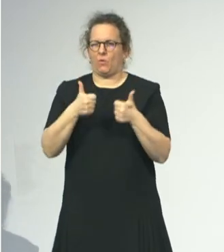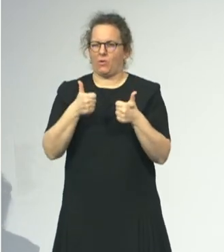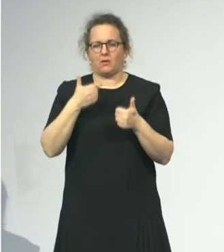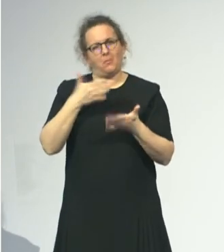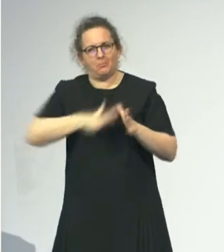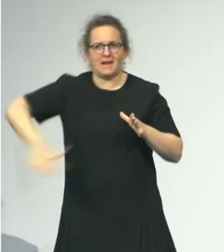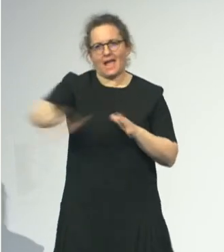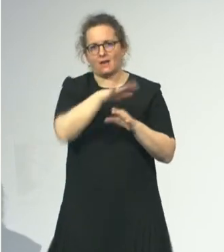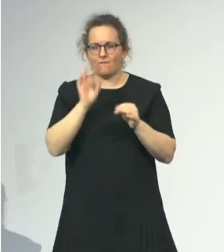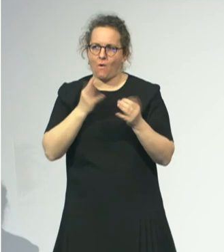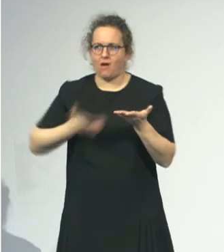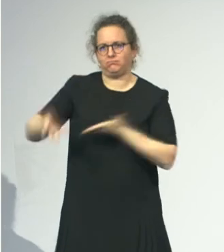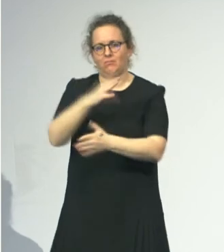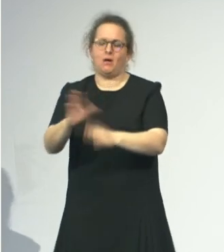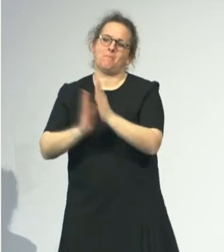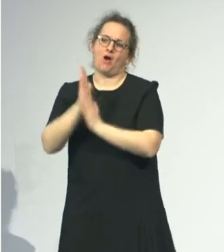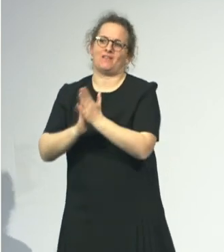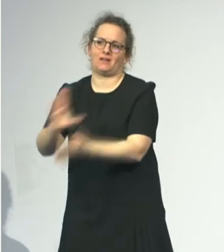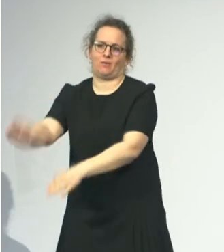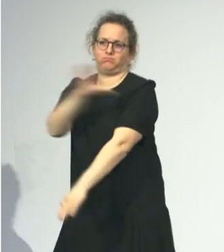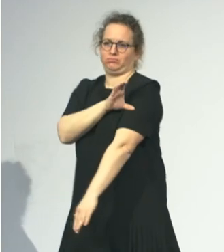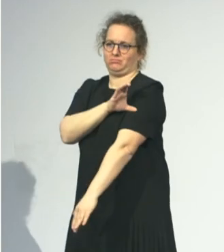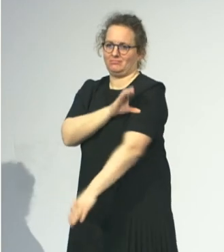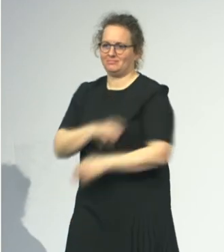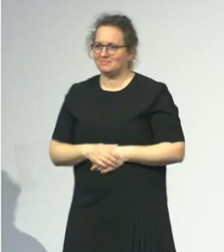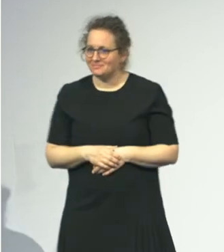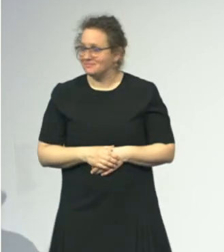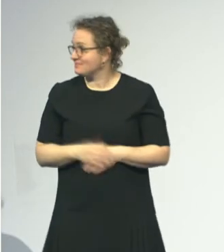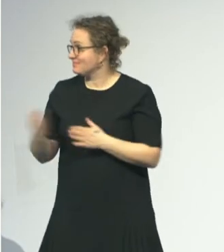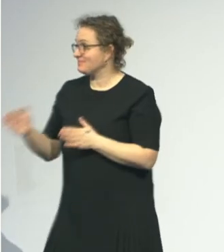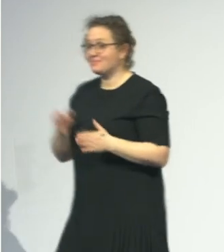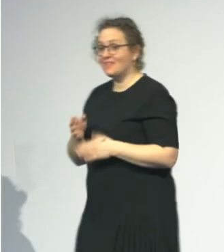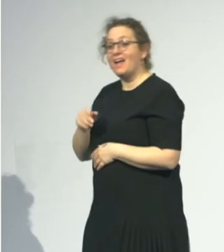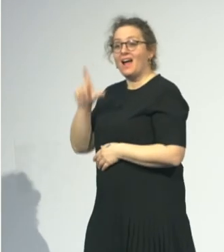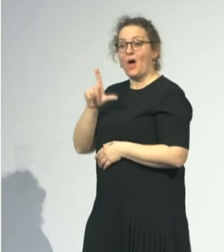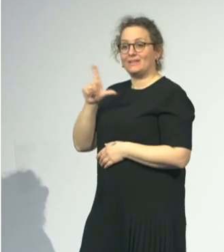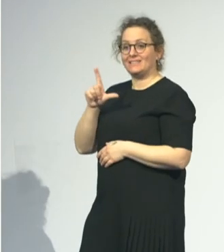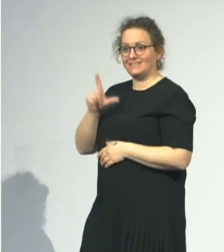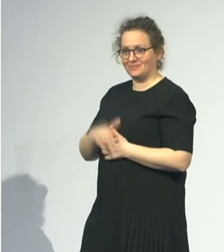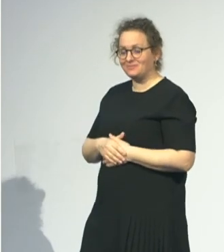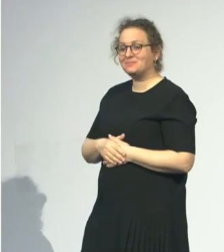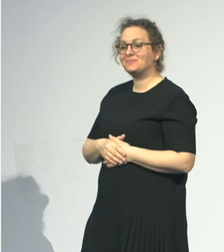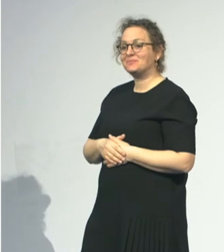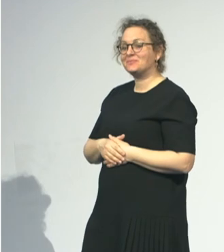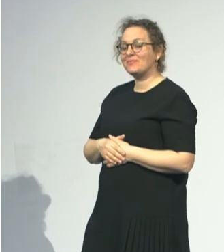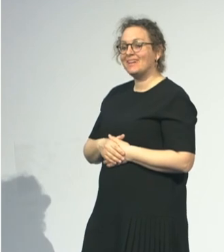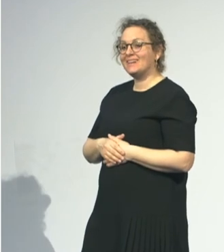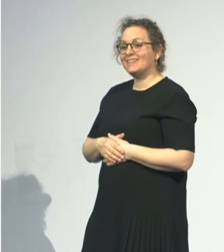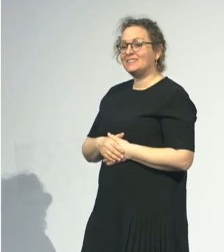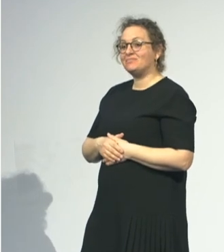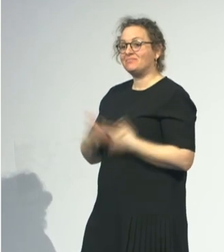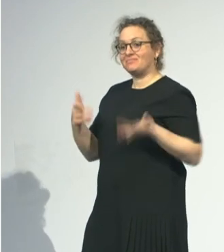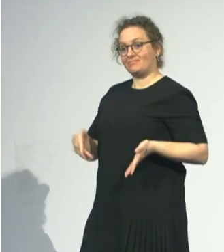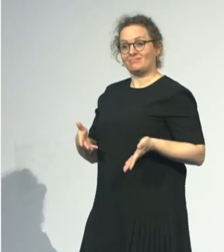Lourdes. Okay. Well, I could say that we cannot forget that we are talking about human rights.